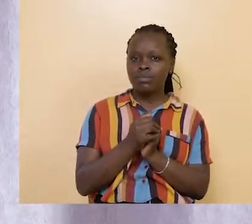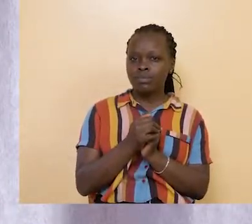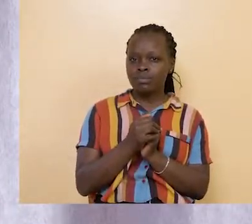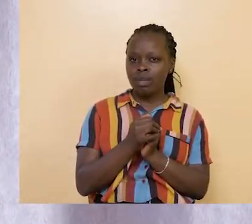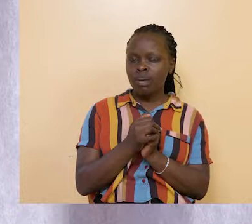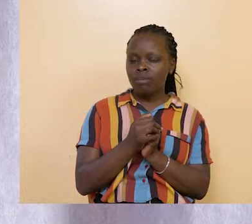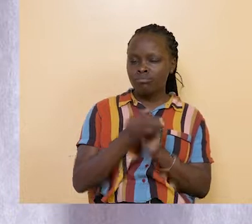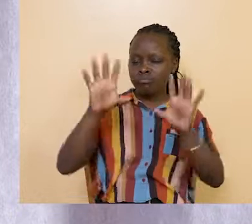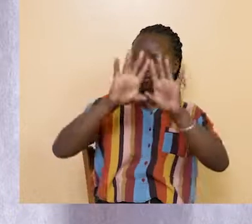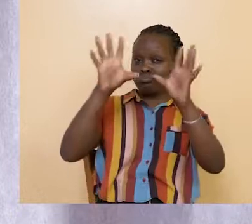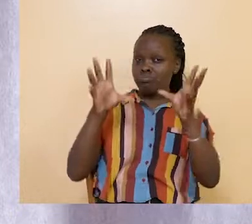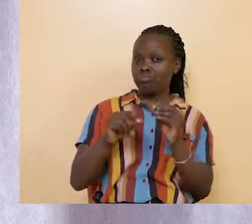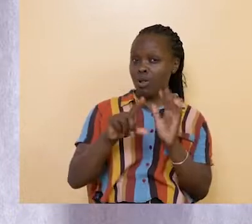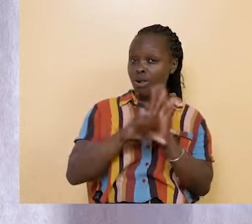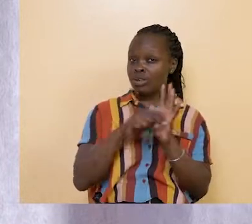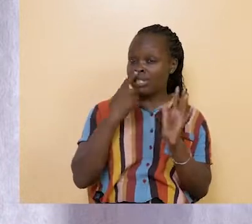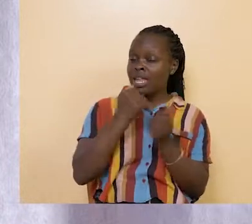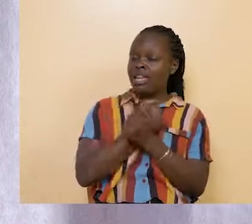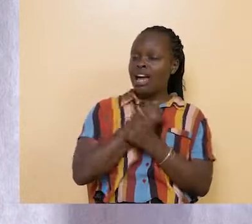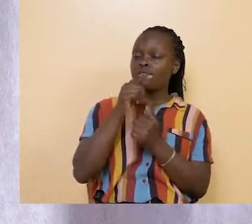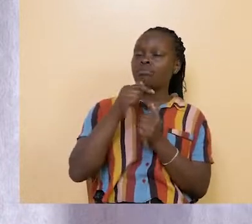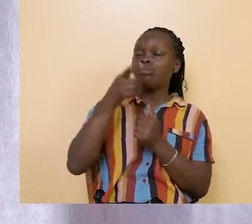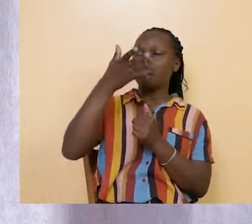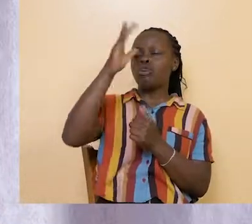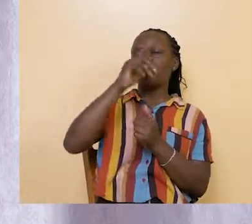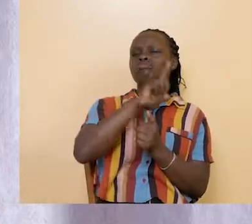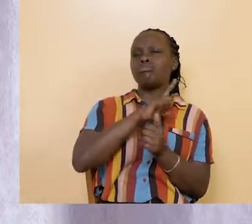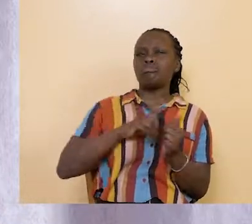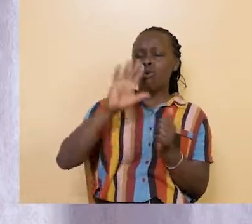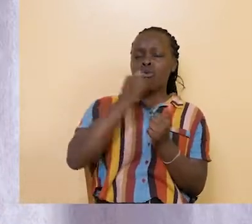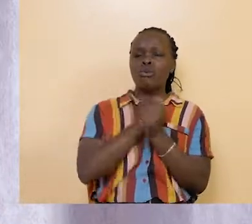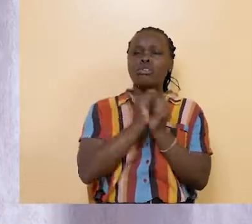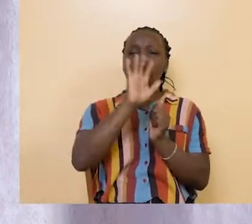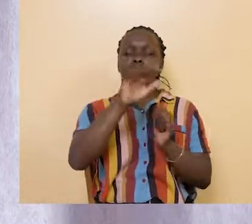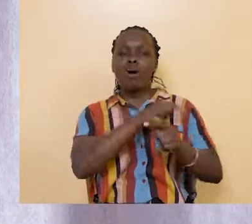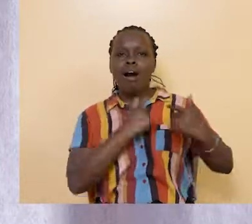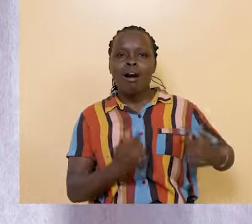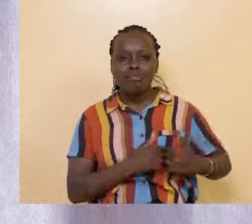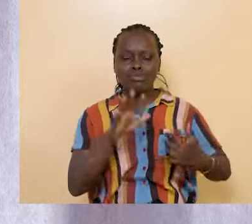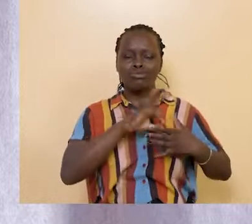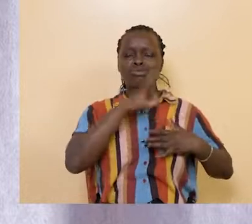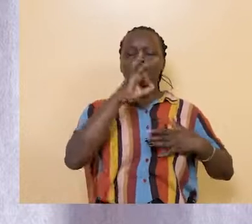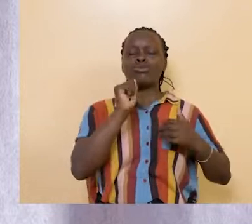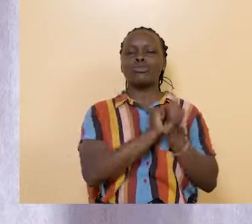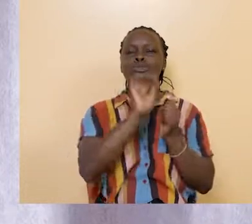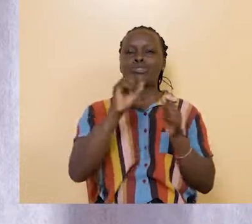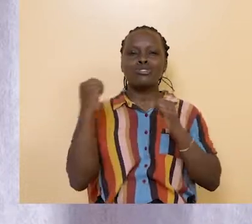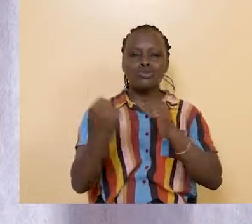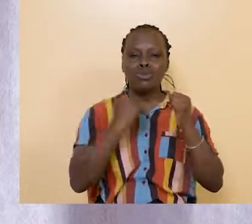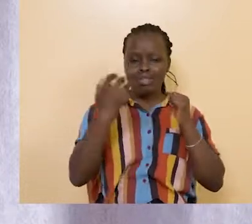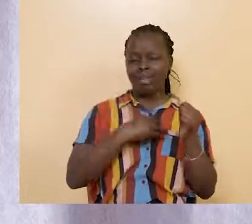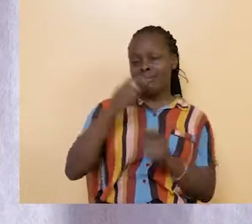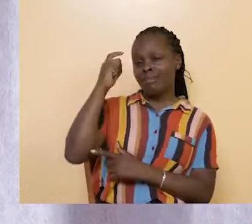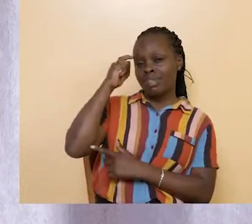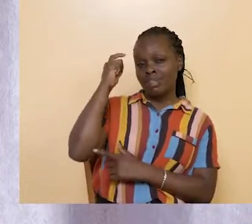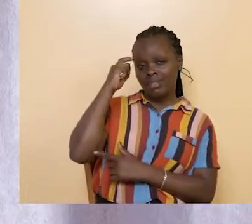Summing up the law, he said, love the Lord your God with all your heart, with all your soul, and with all your strength and your